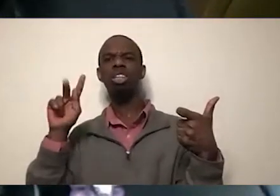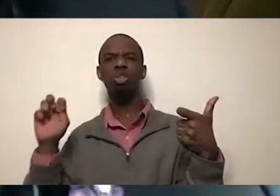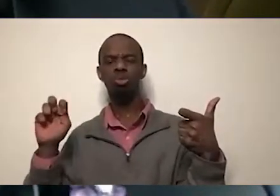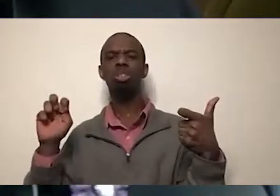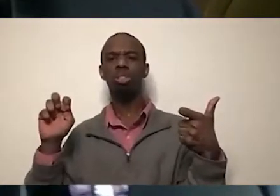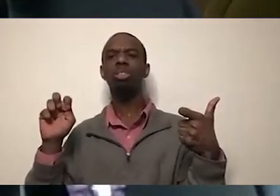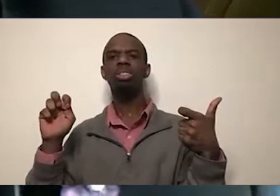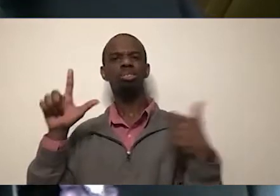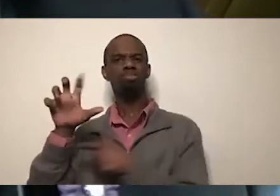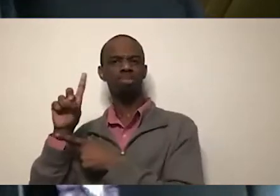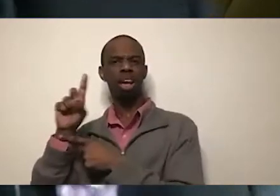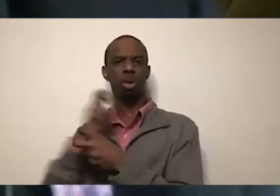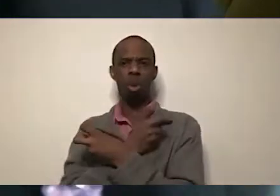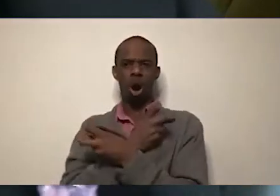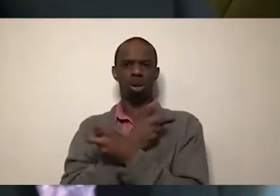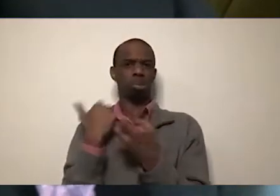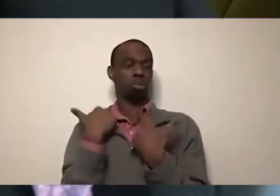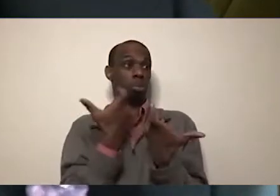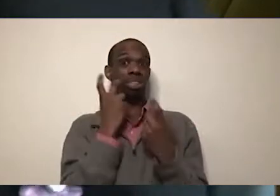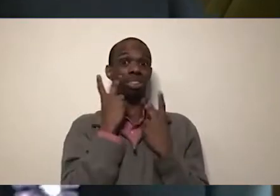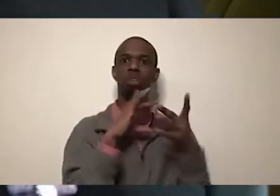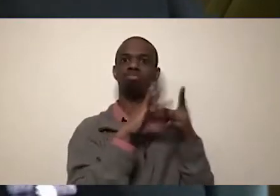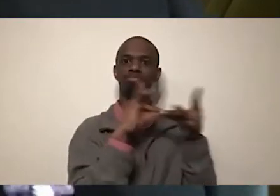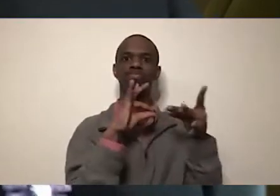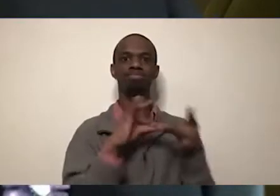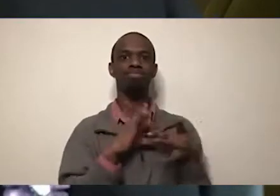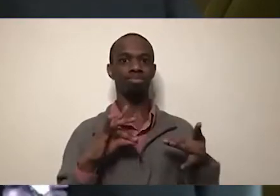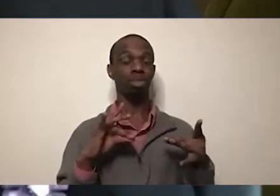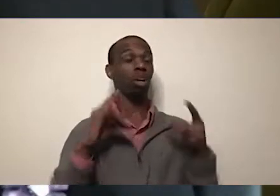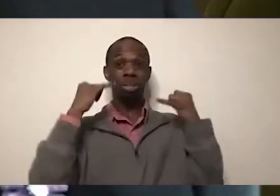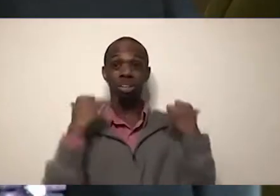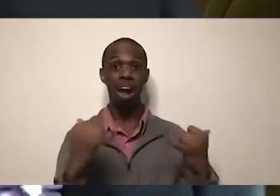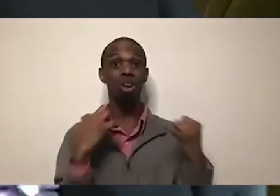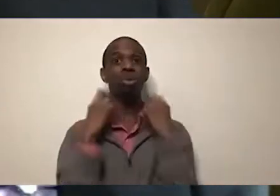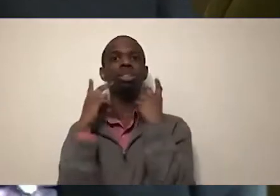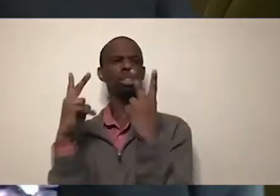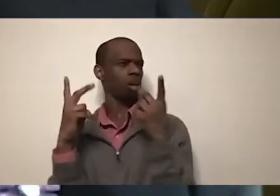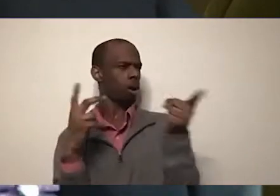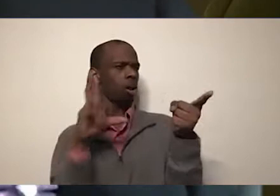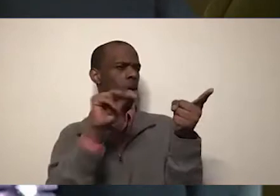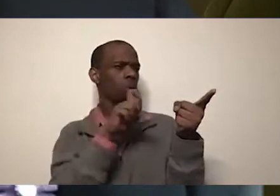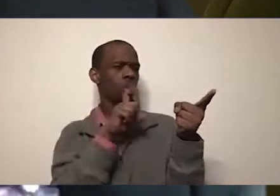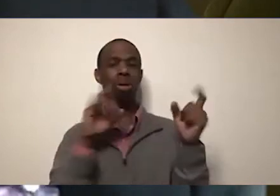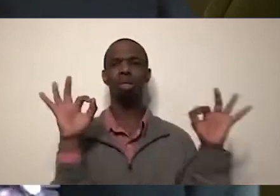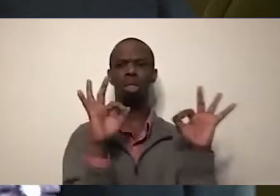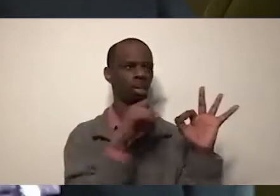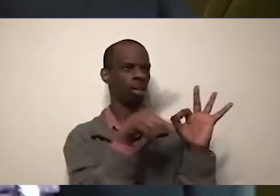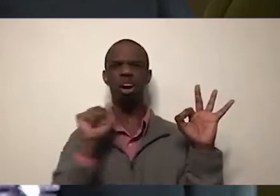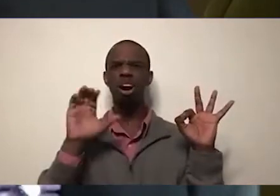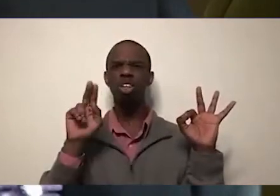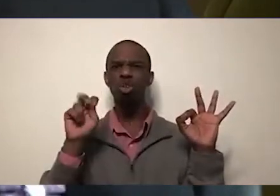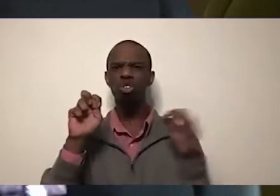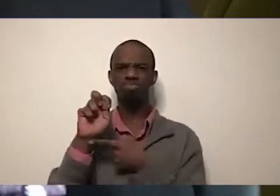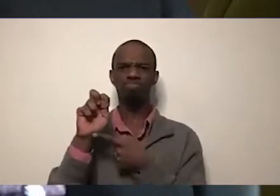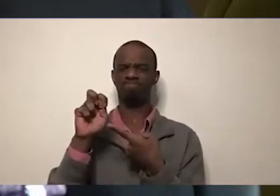Center. I began learning more and more about how poisons can be very exquisite in their ability to assail not only the body,